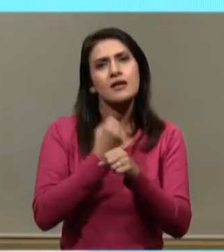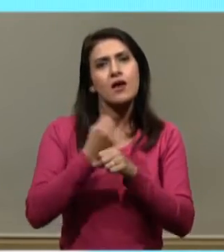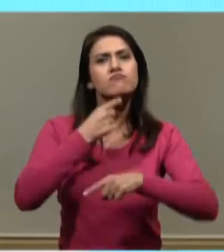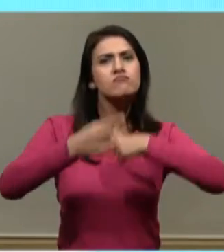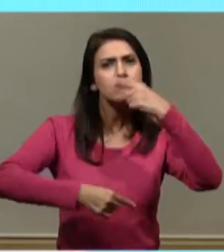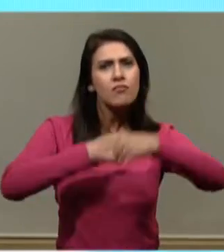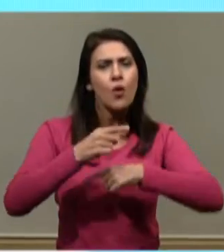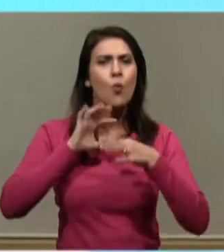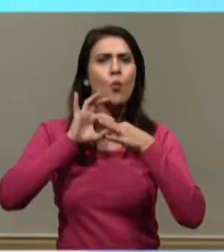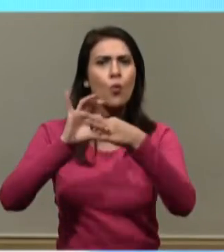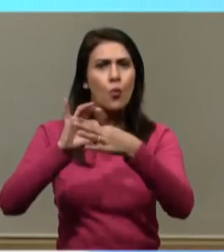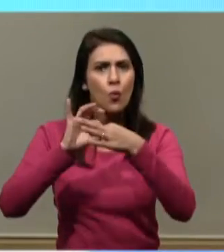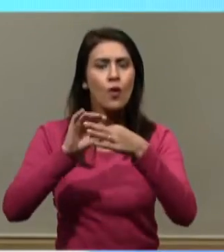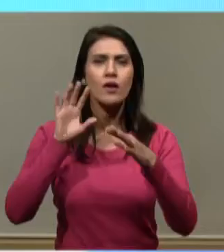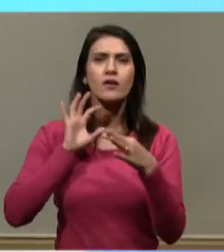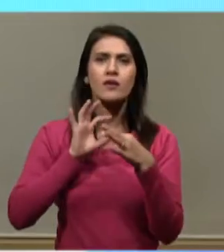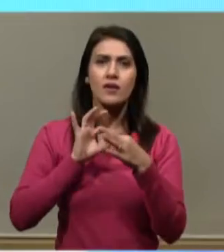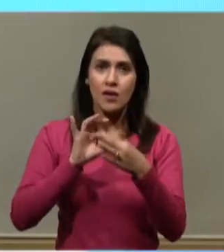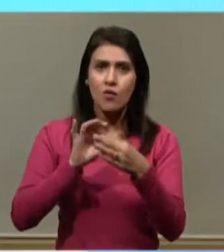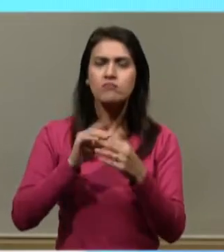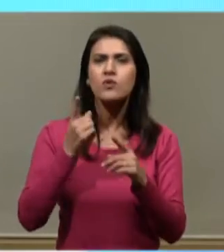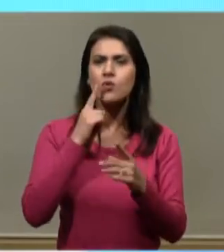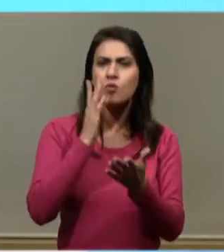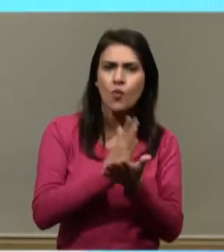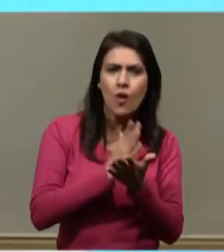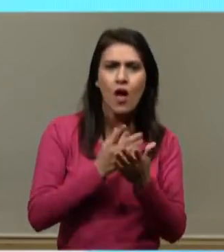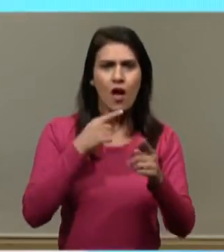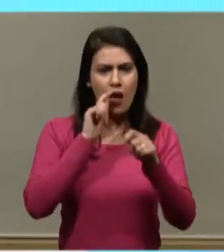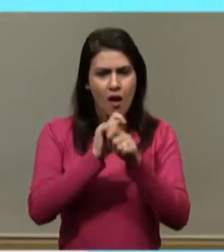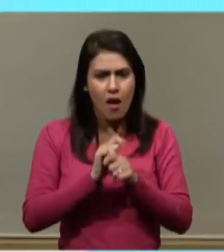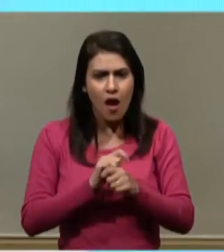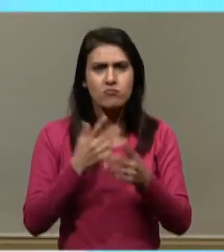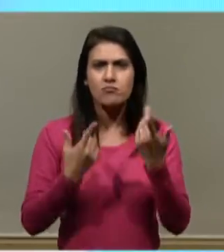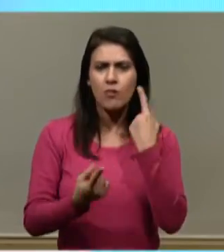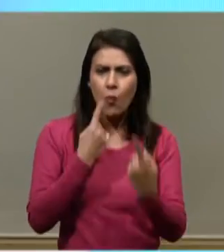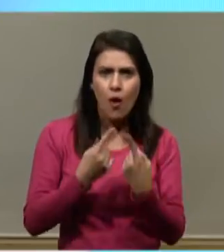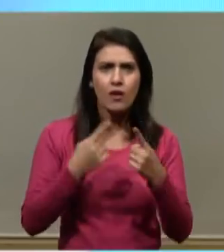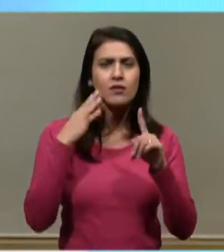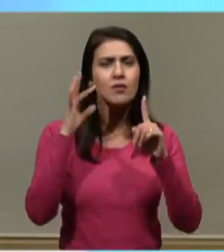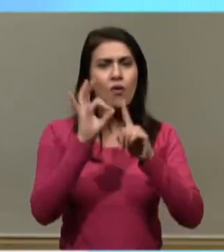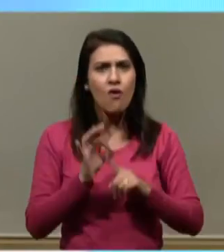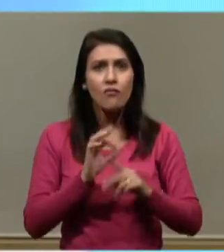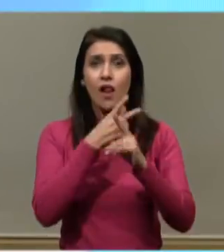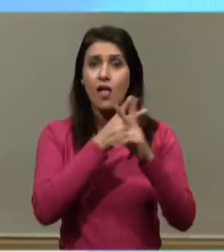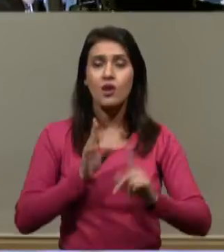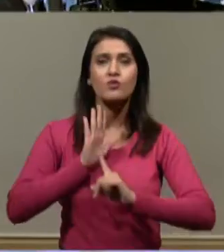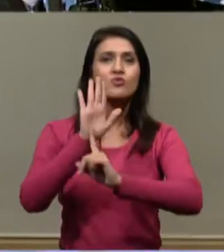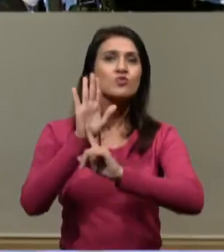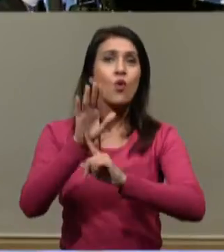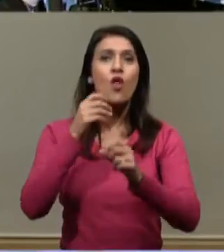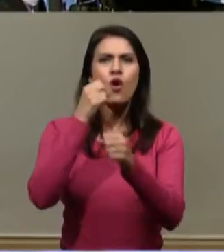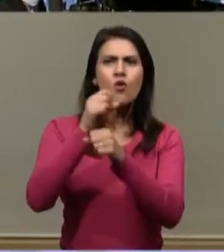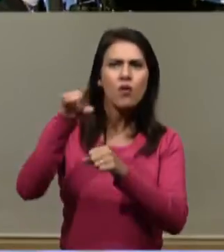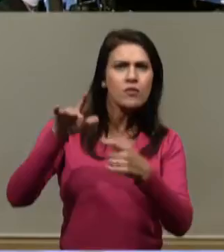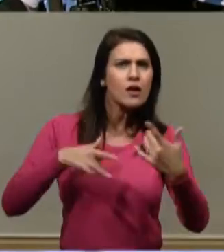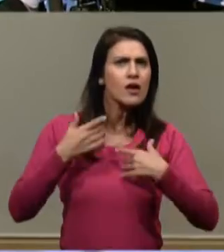constantly engage, we are in touch, we stay relevant, we put our work out there to understand what is it that the government is interested in doing,